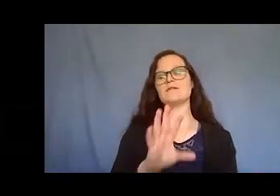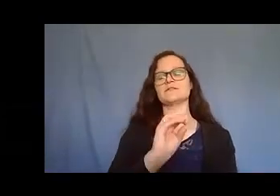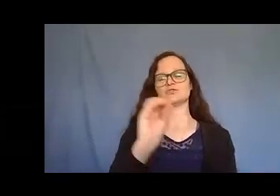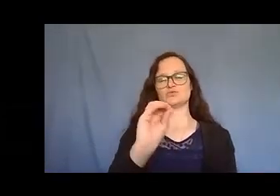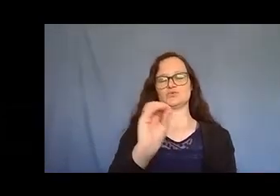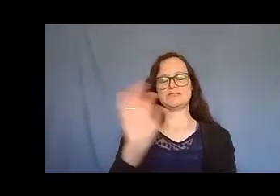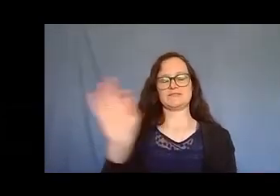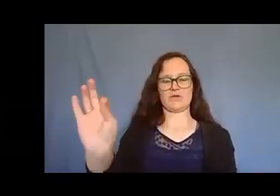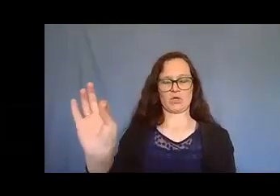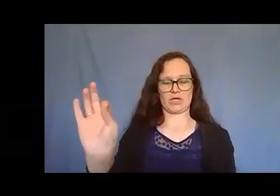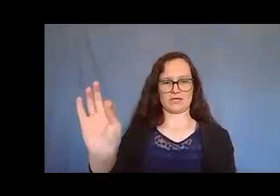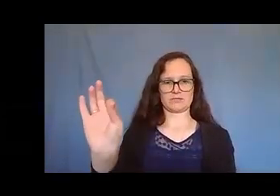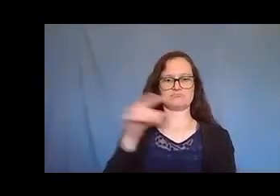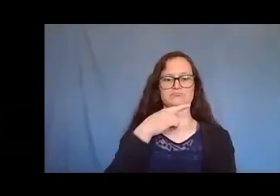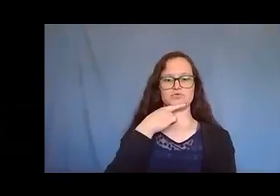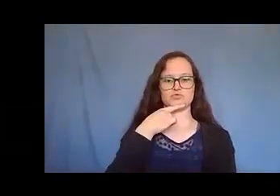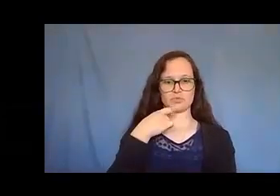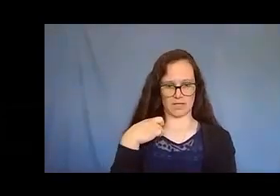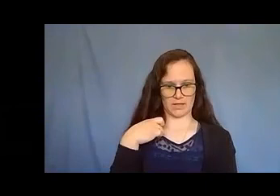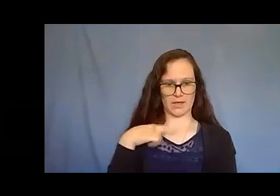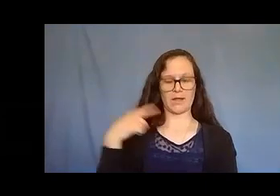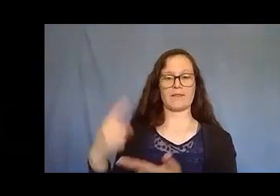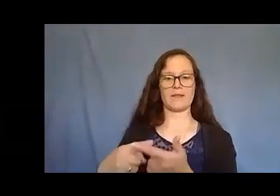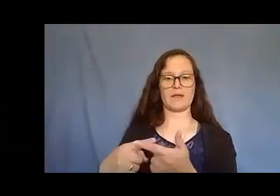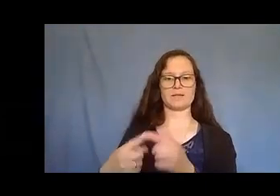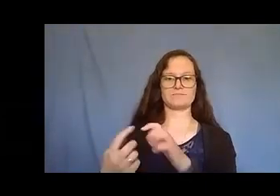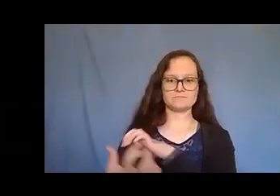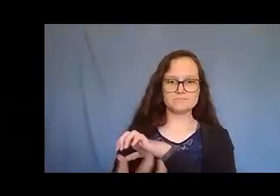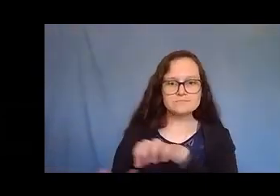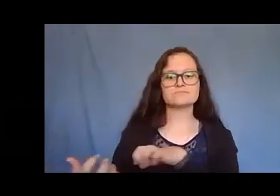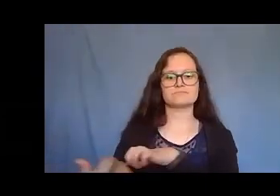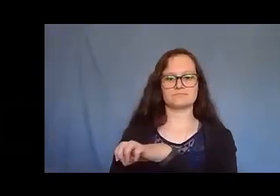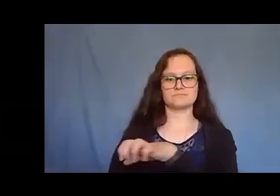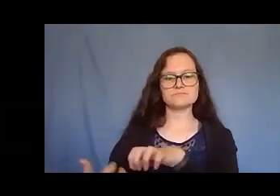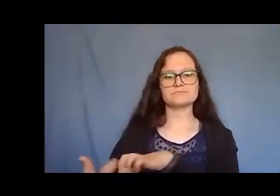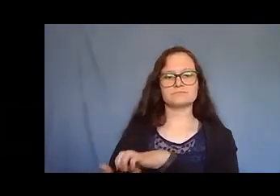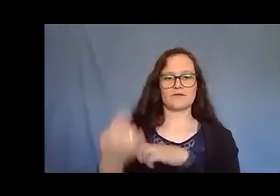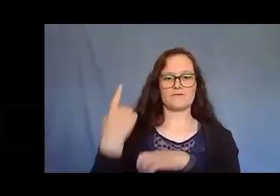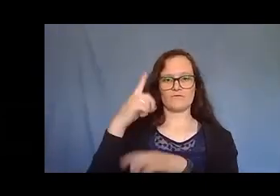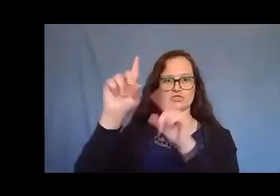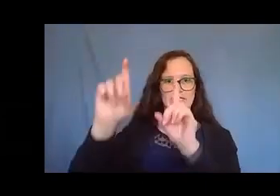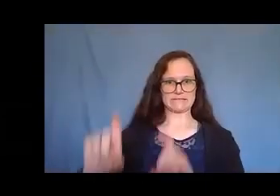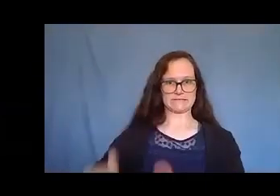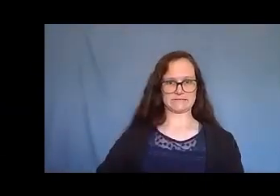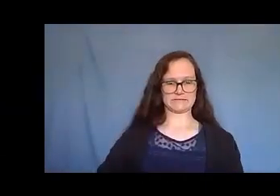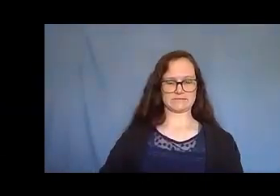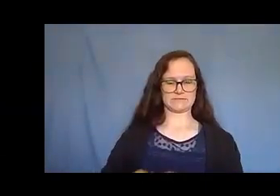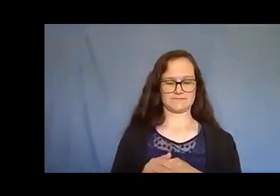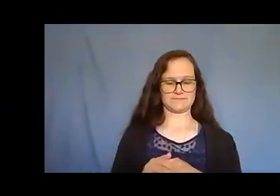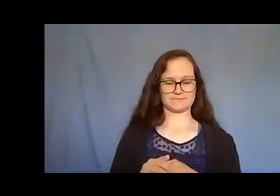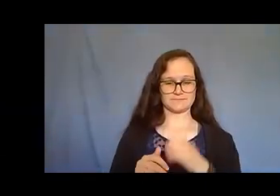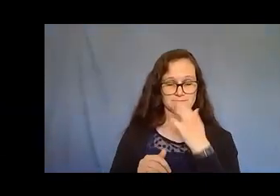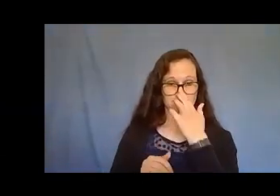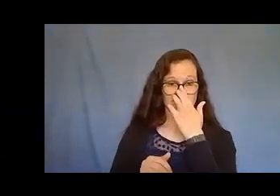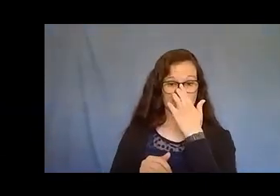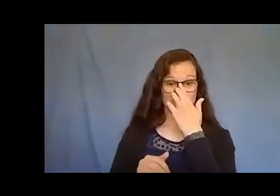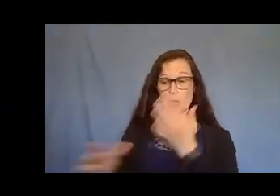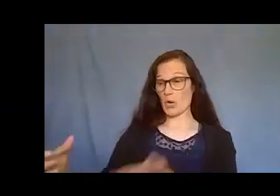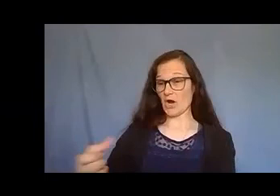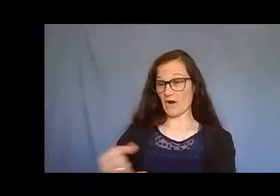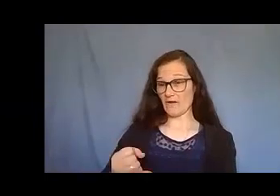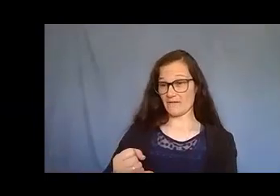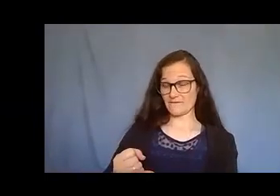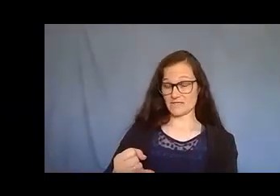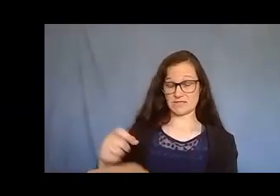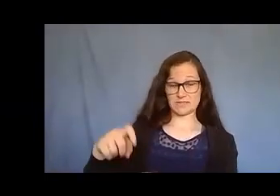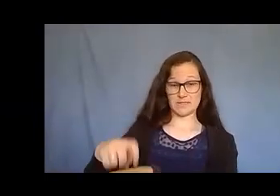dried. They were then ground in preparation for microwave digestion. During the harvest season, corn cobs,